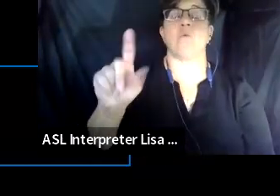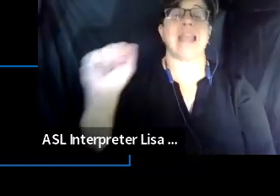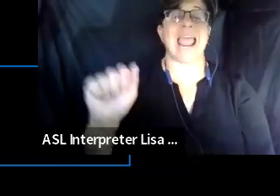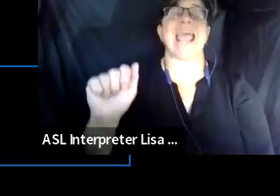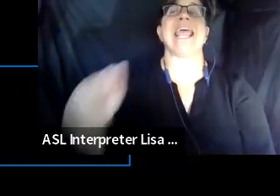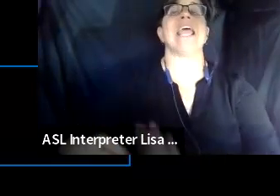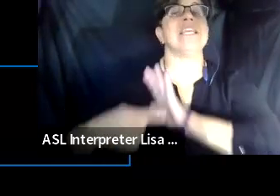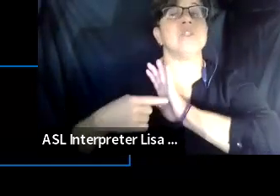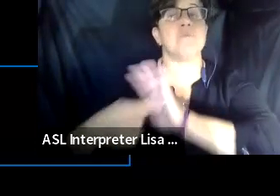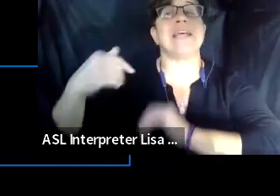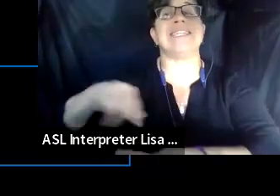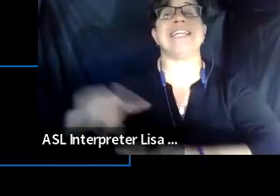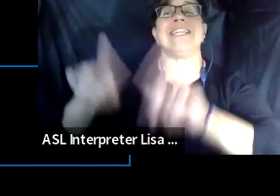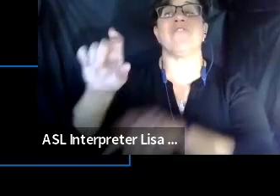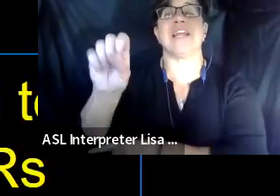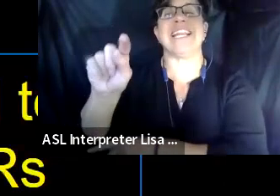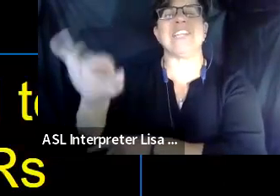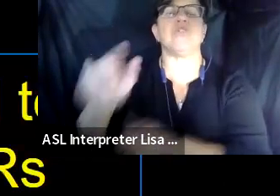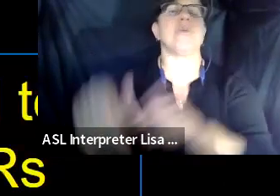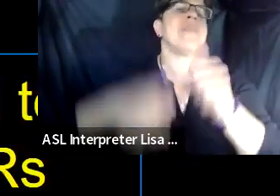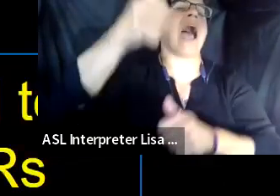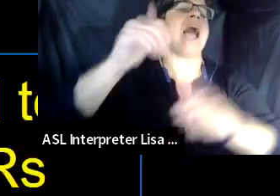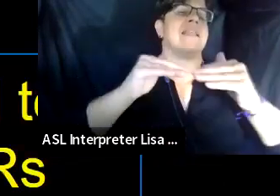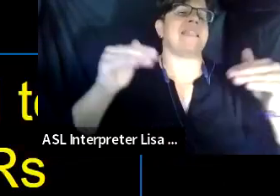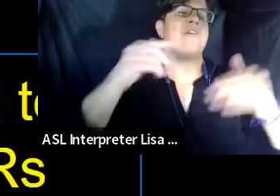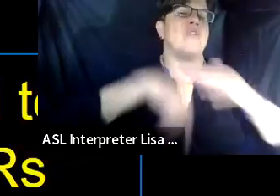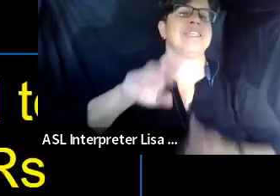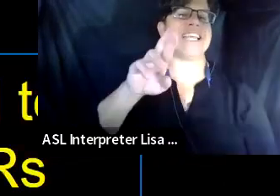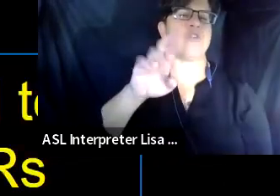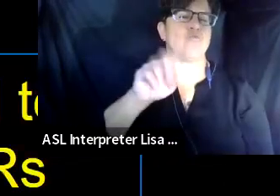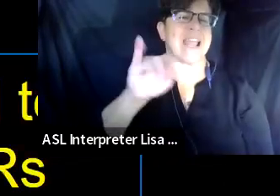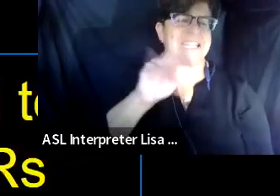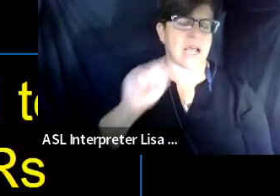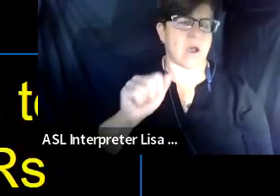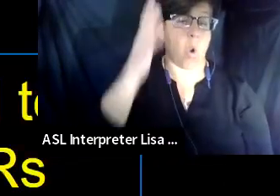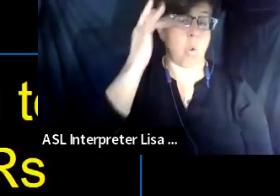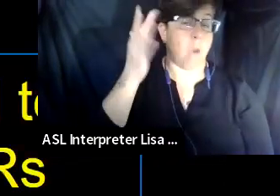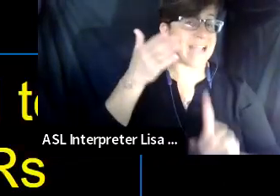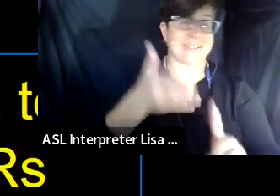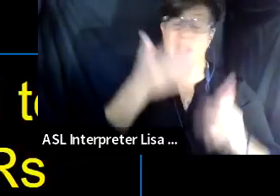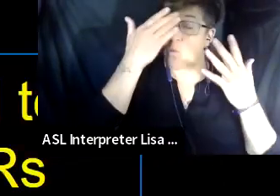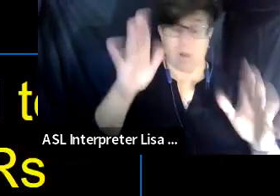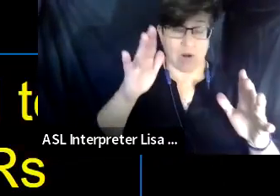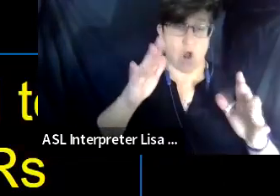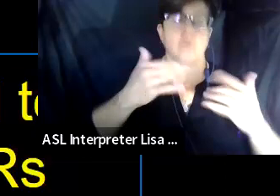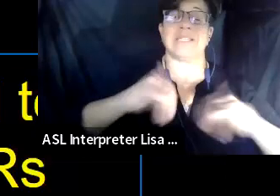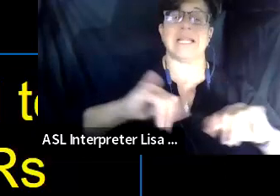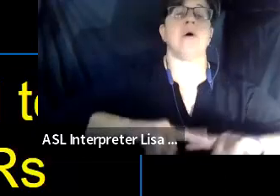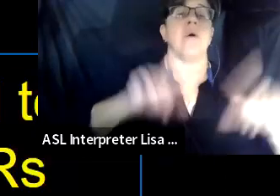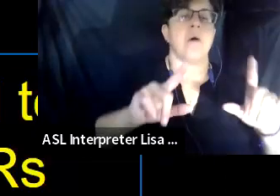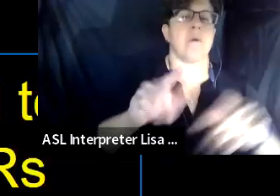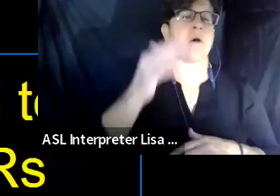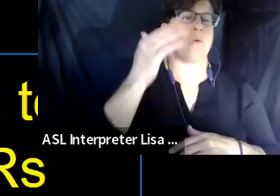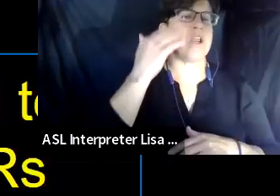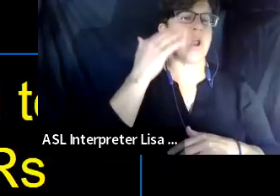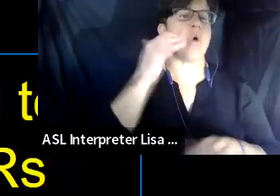level is in the retina. What does it do in the retina? We still don't know for details, but we do know, and this is a work again together